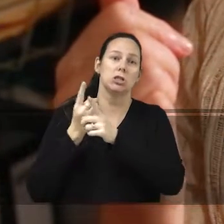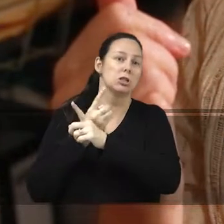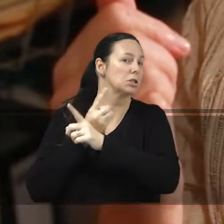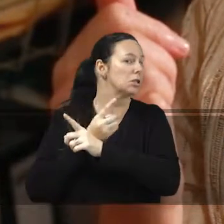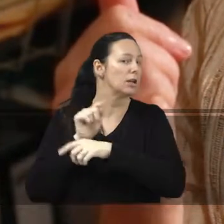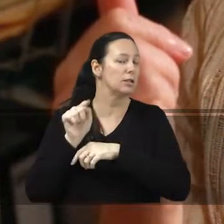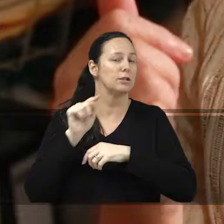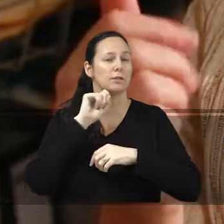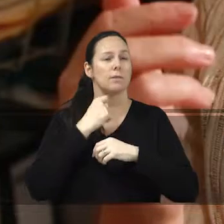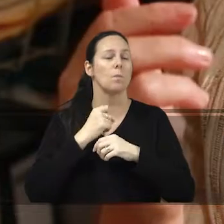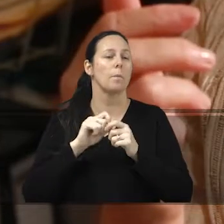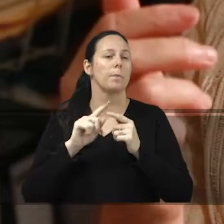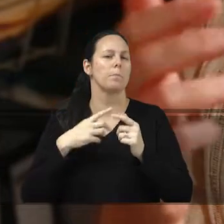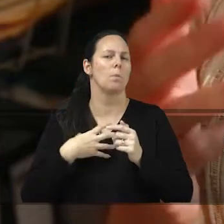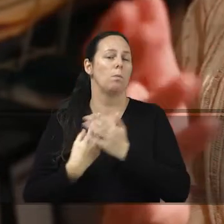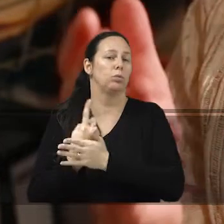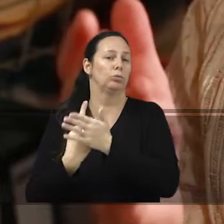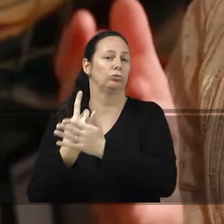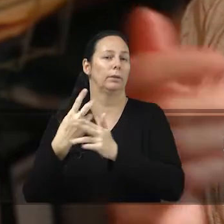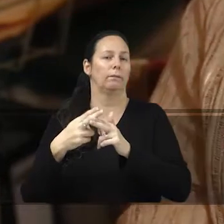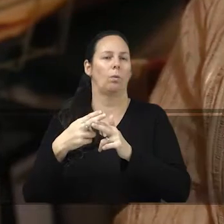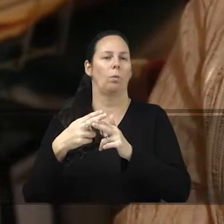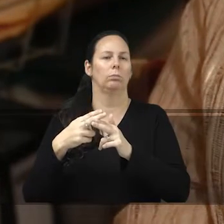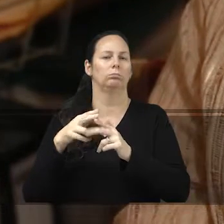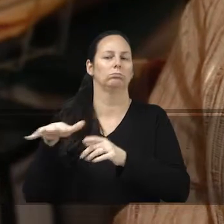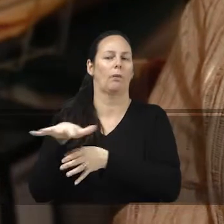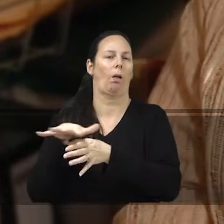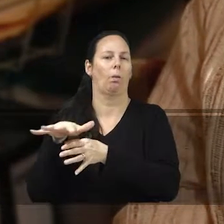chance that there will be